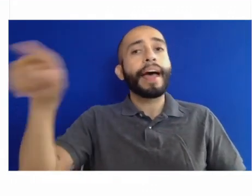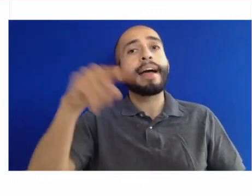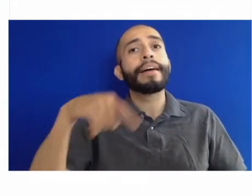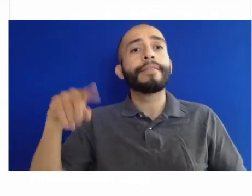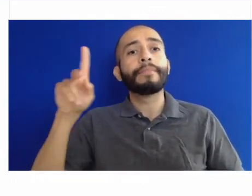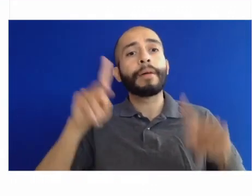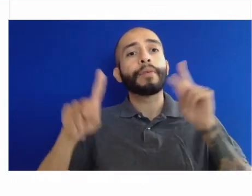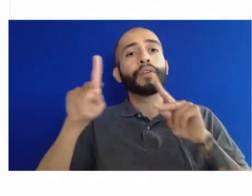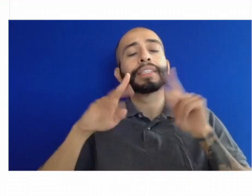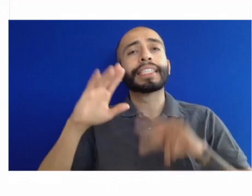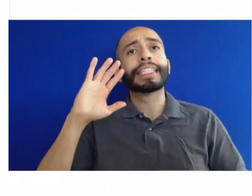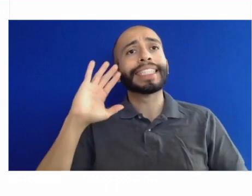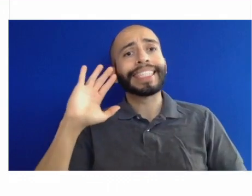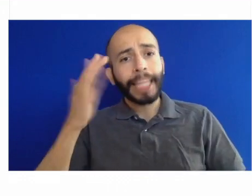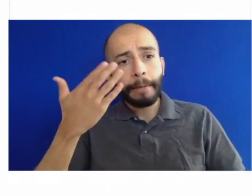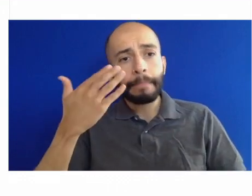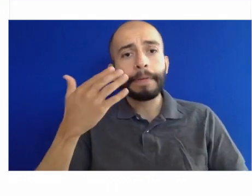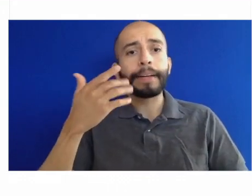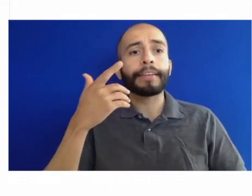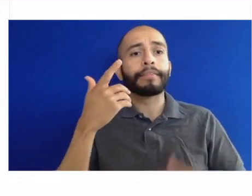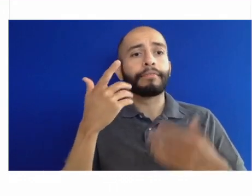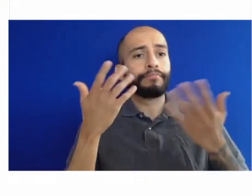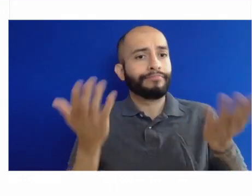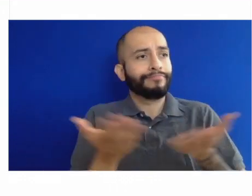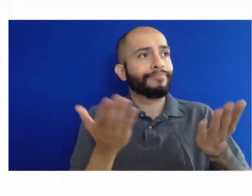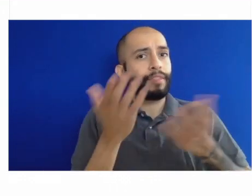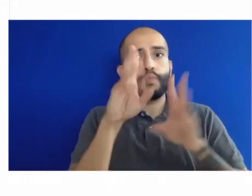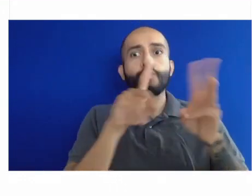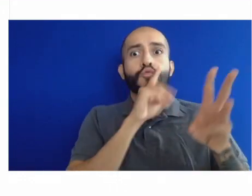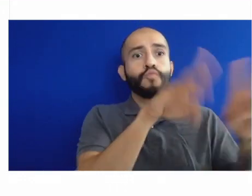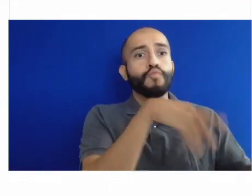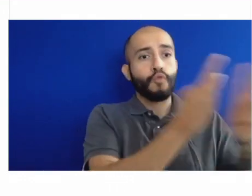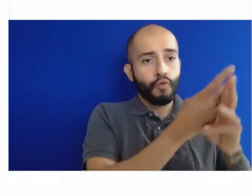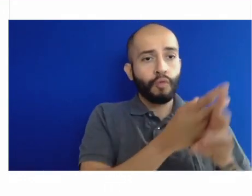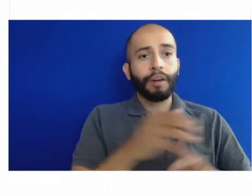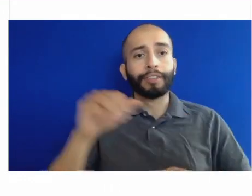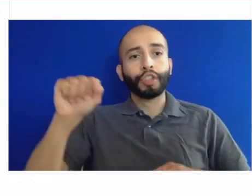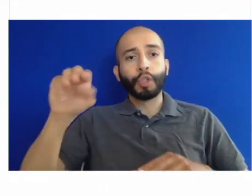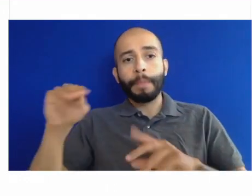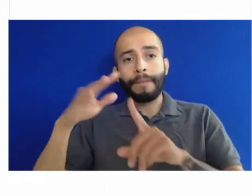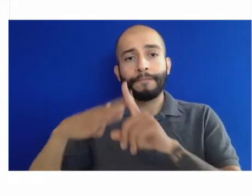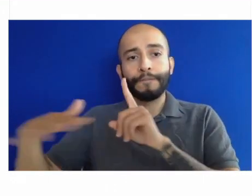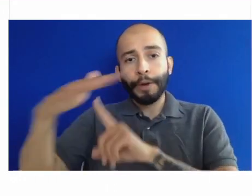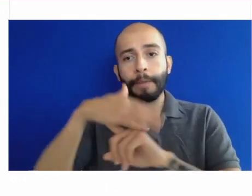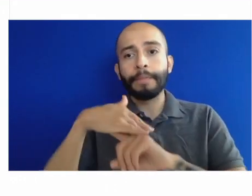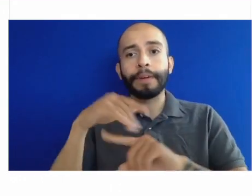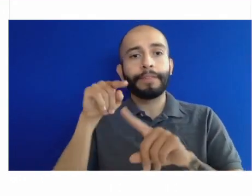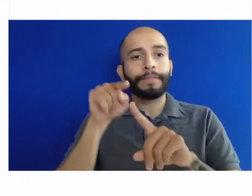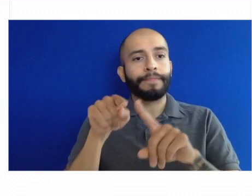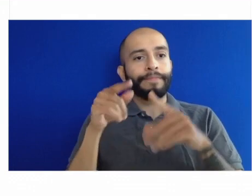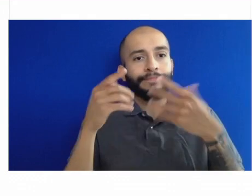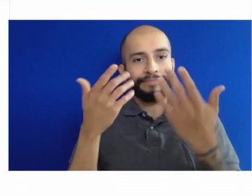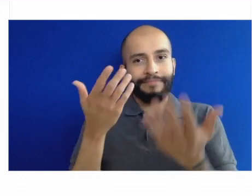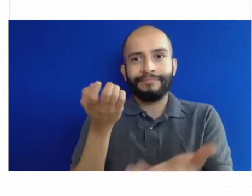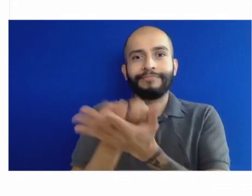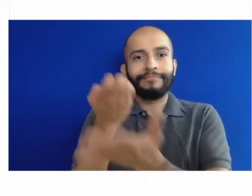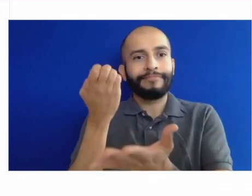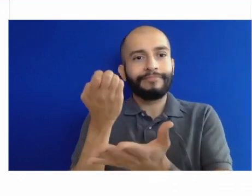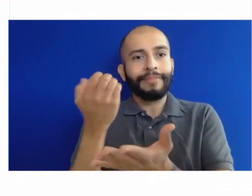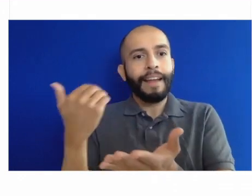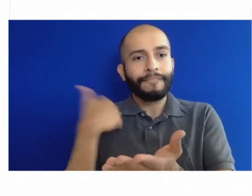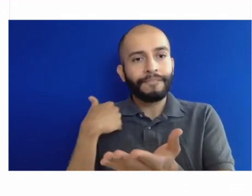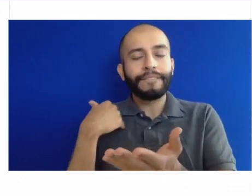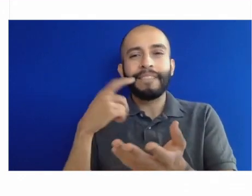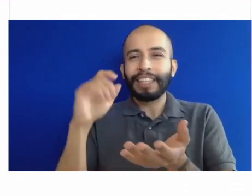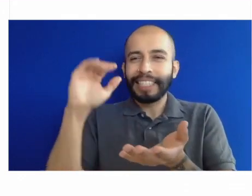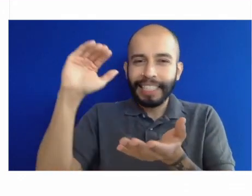So there's a decent amount of sort of experimental evidence that you can reduce susceptibility to misinformation using these measures, again,